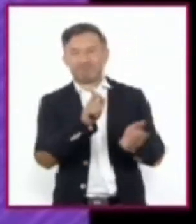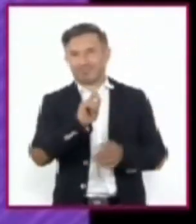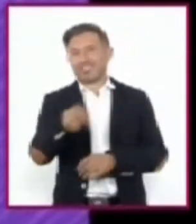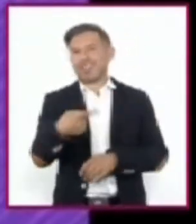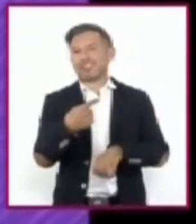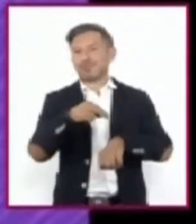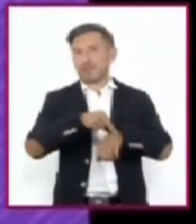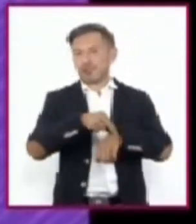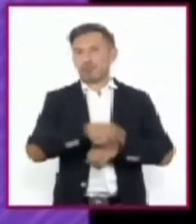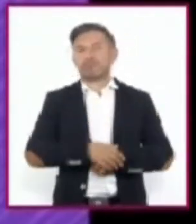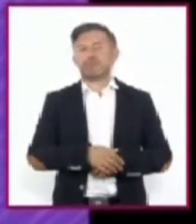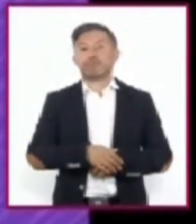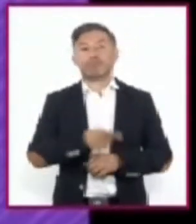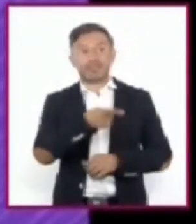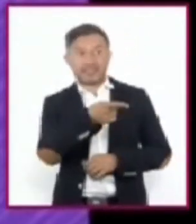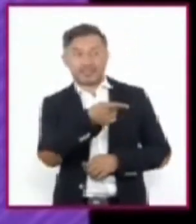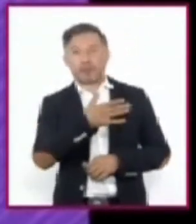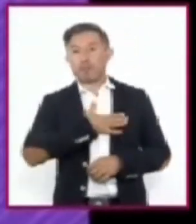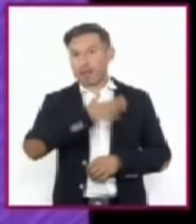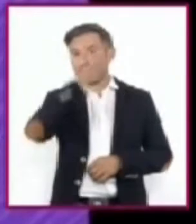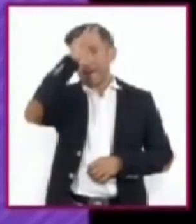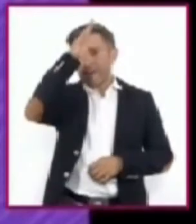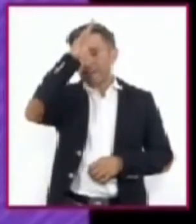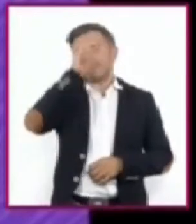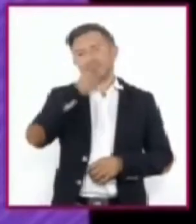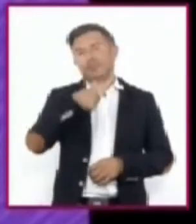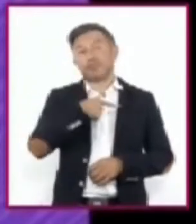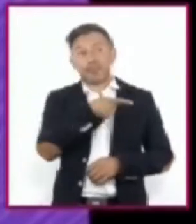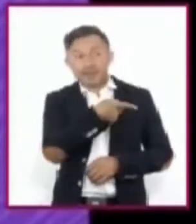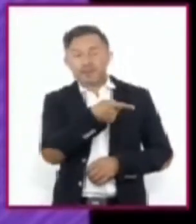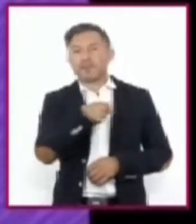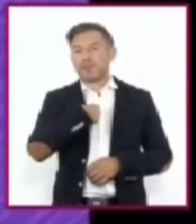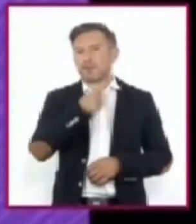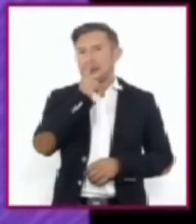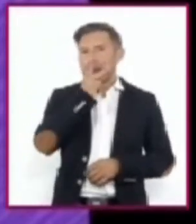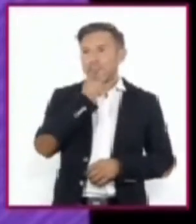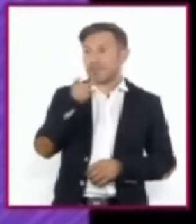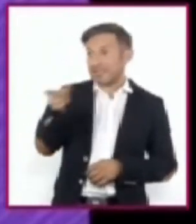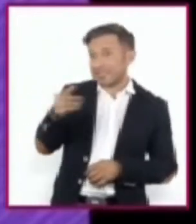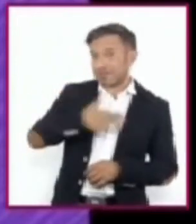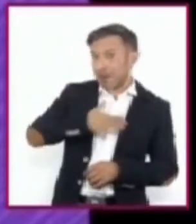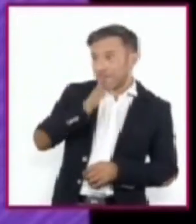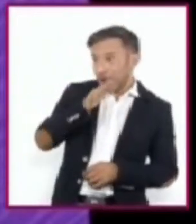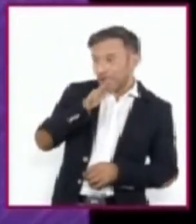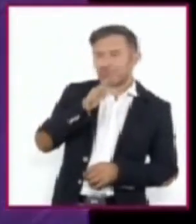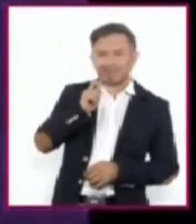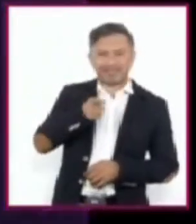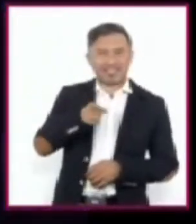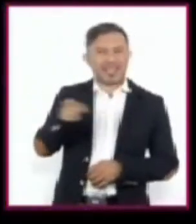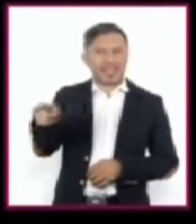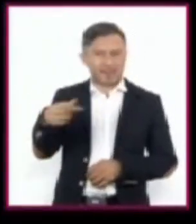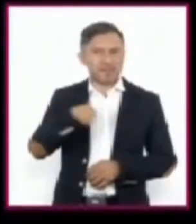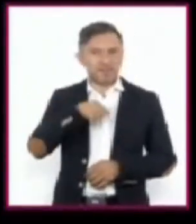my father. Él es mi papá. She's my mother. Ella es mi mamá.